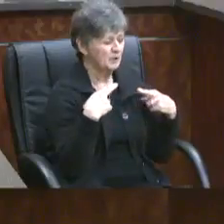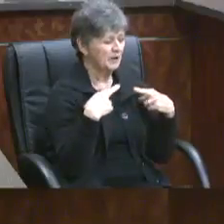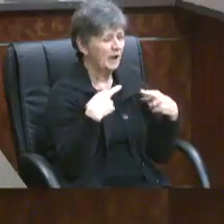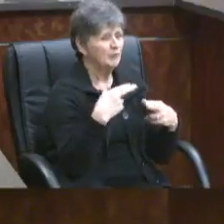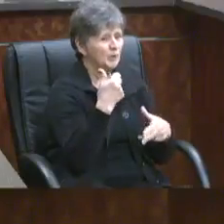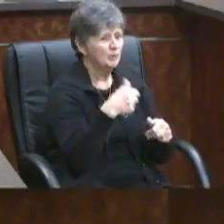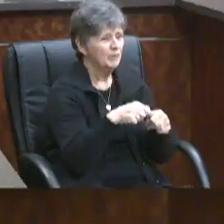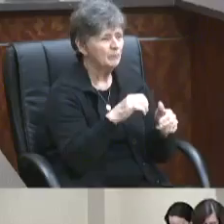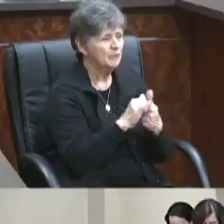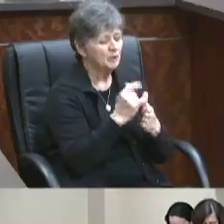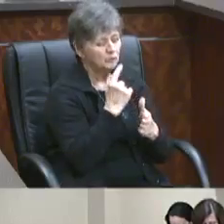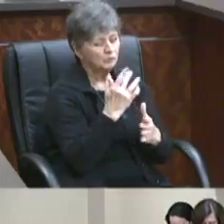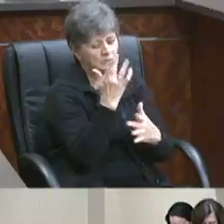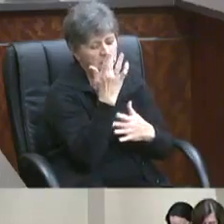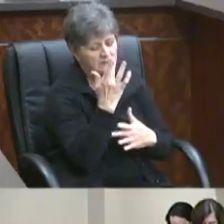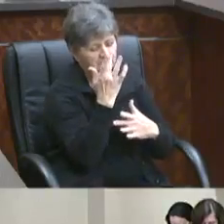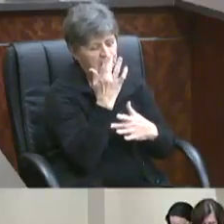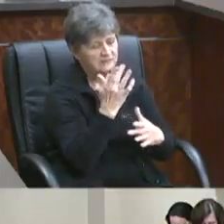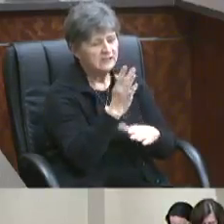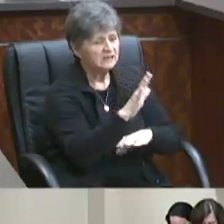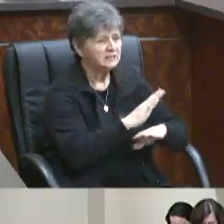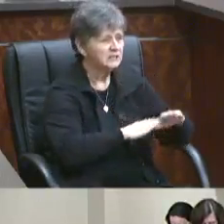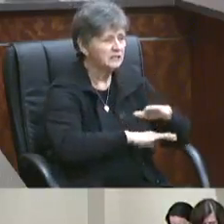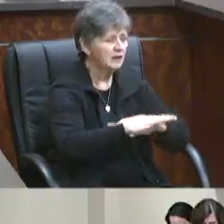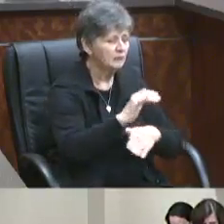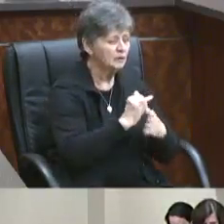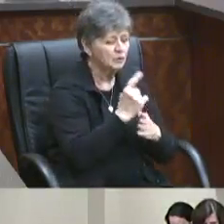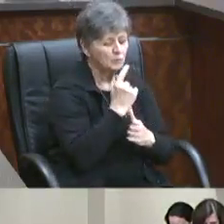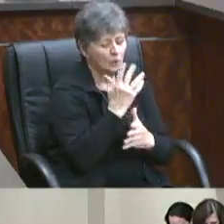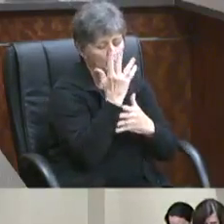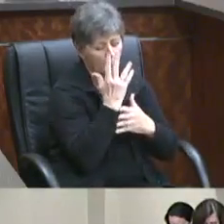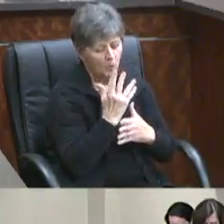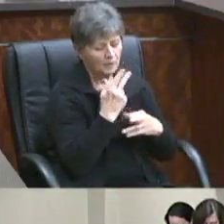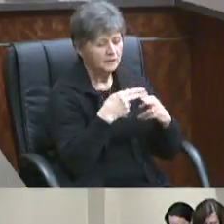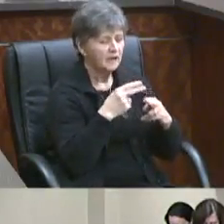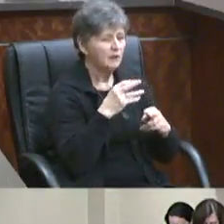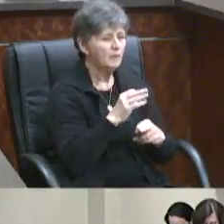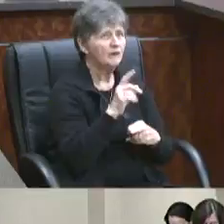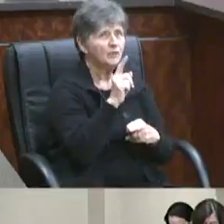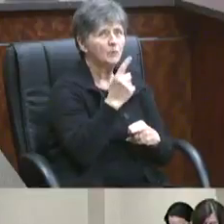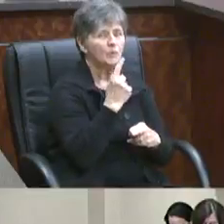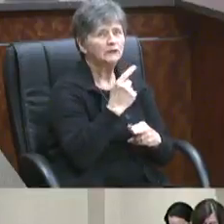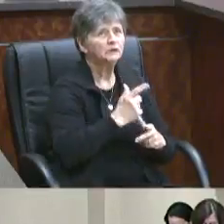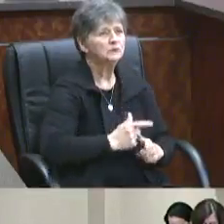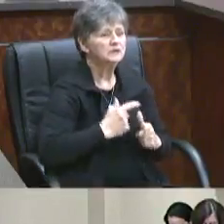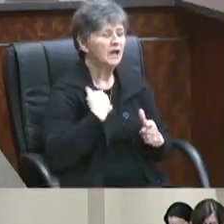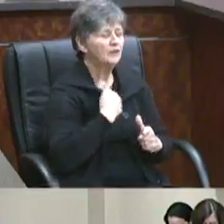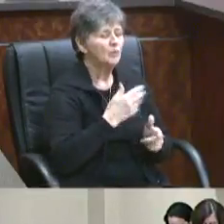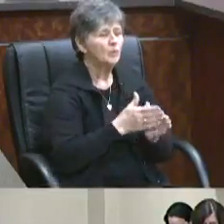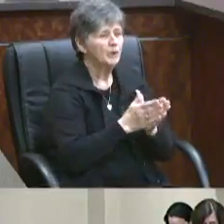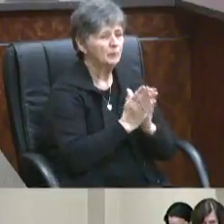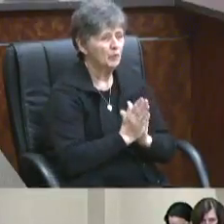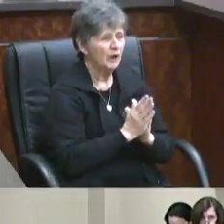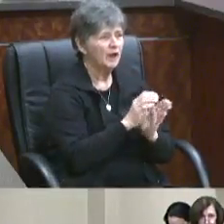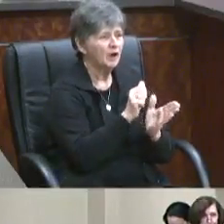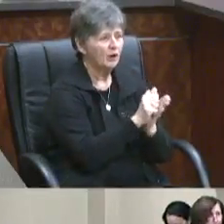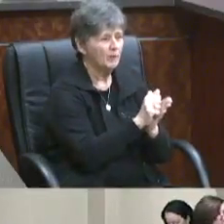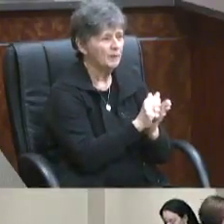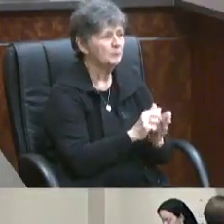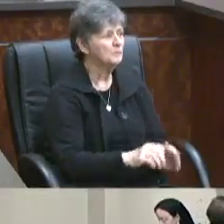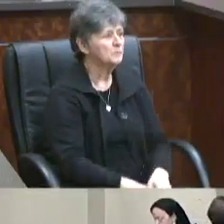those who lie upon a bed of affliction. Comfort those who mourn. In the name of the one who is Lord of life, we pray. Amen. Amen.